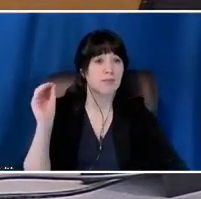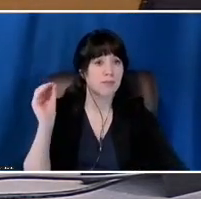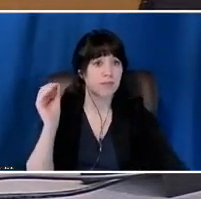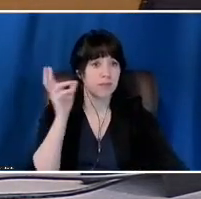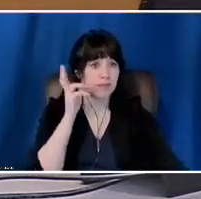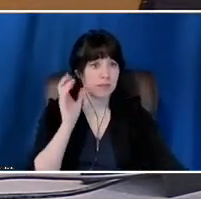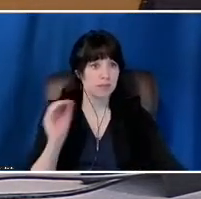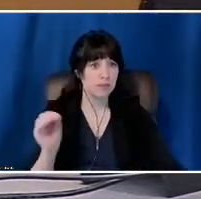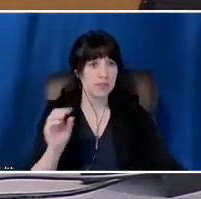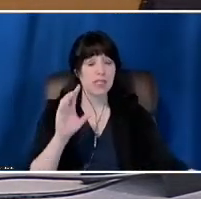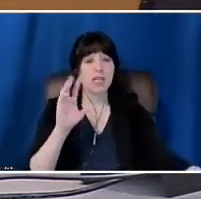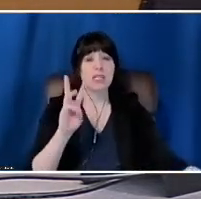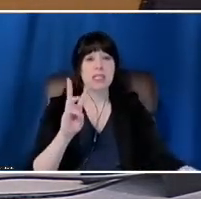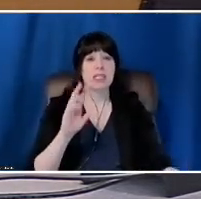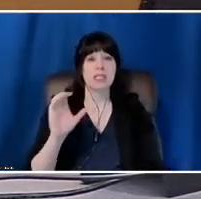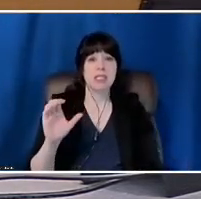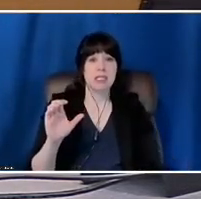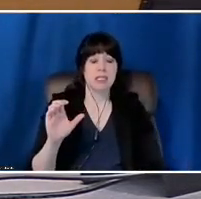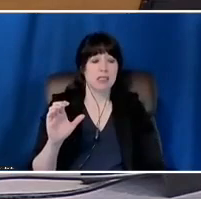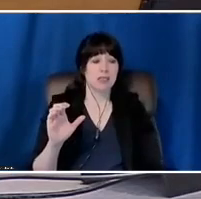6C?